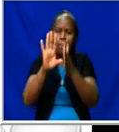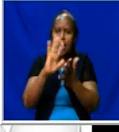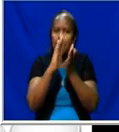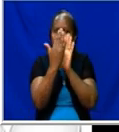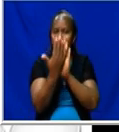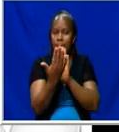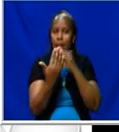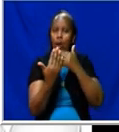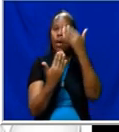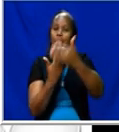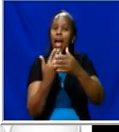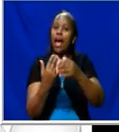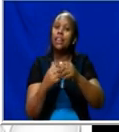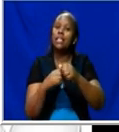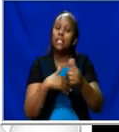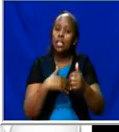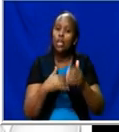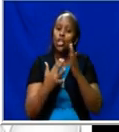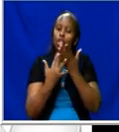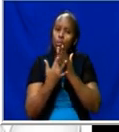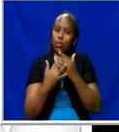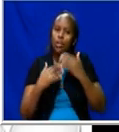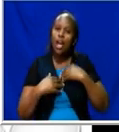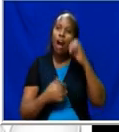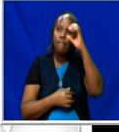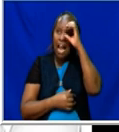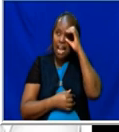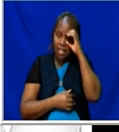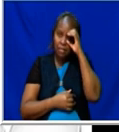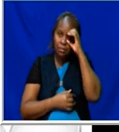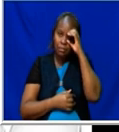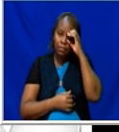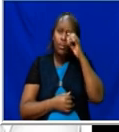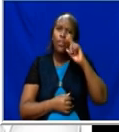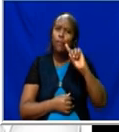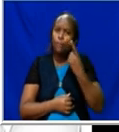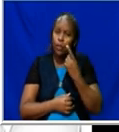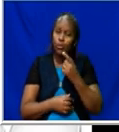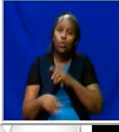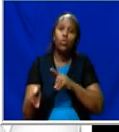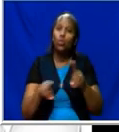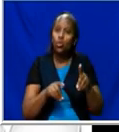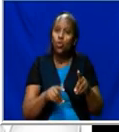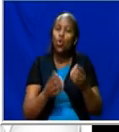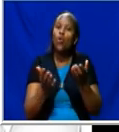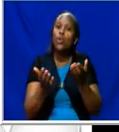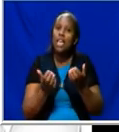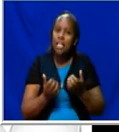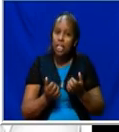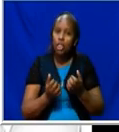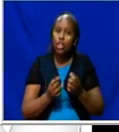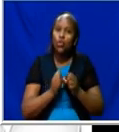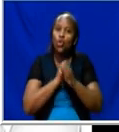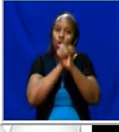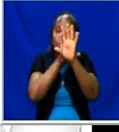side. So in between we have a lens. So the first thing that we do is we need to